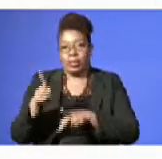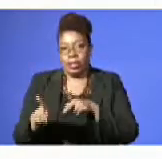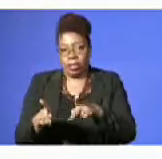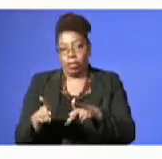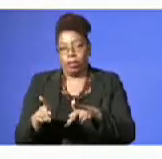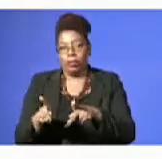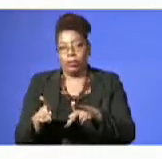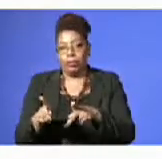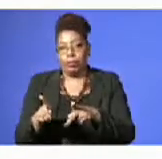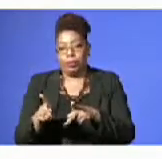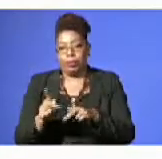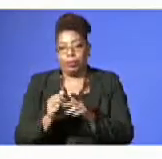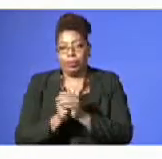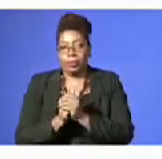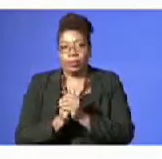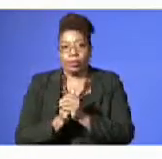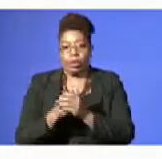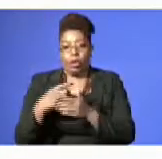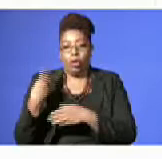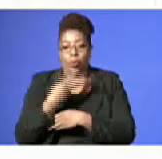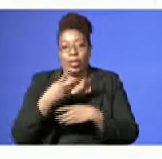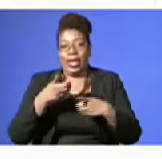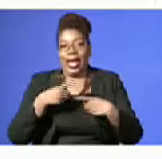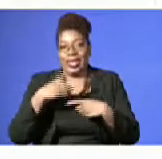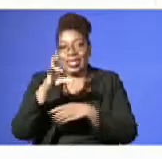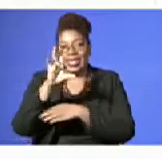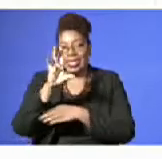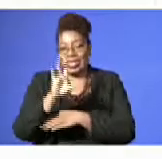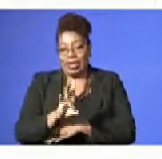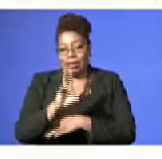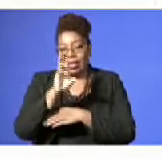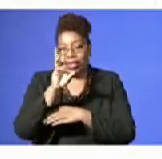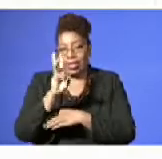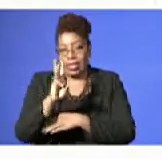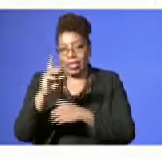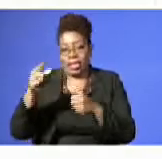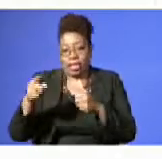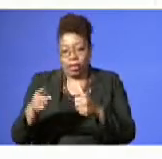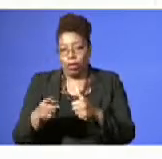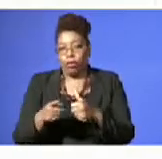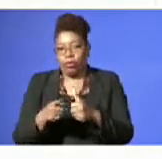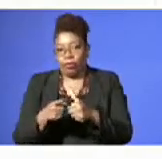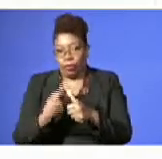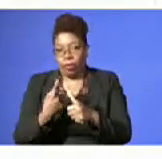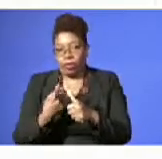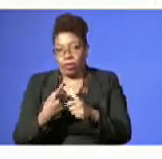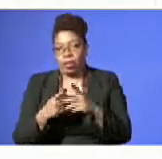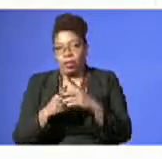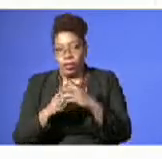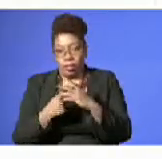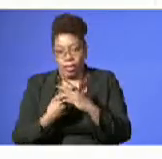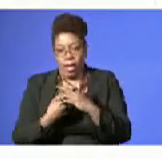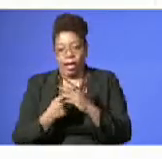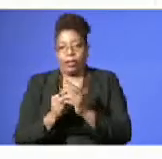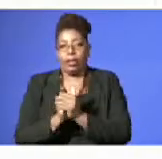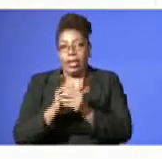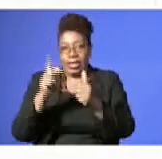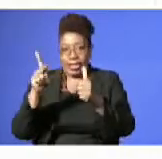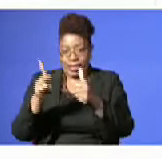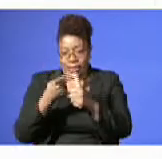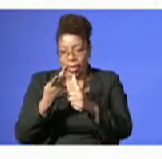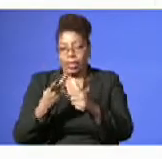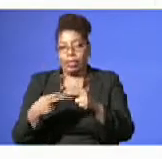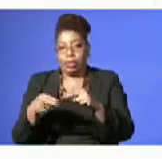density, we had 76 cases in the first wave. At this point in the second